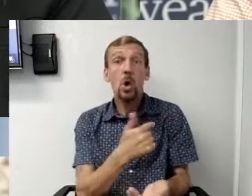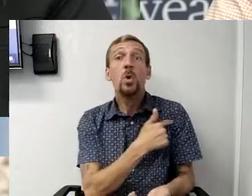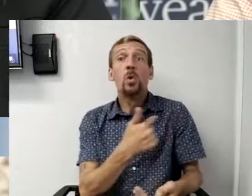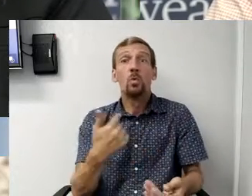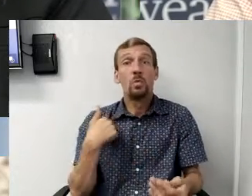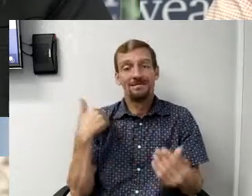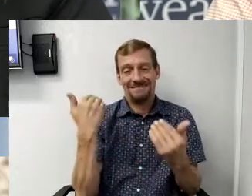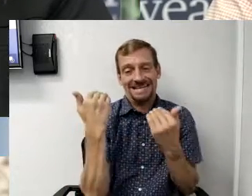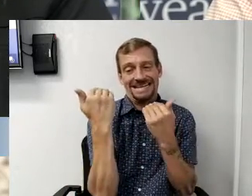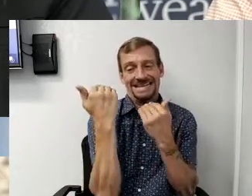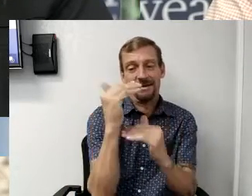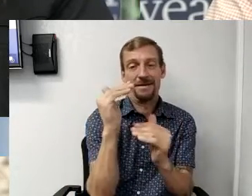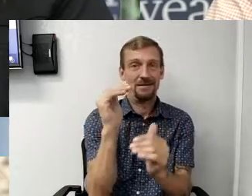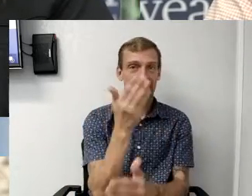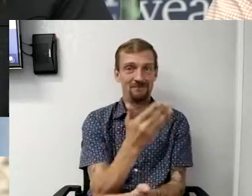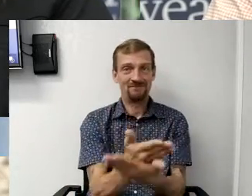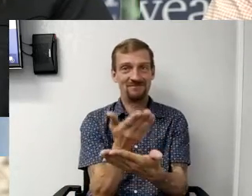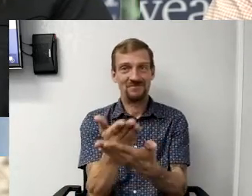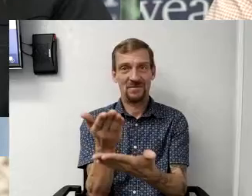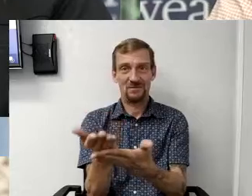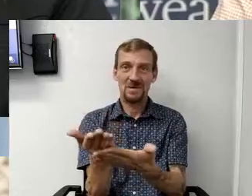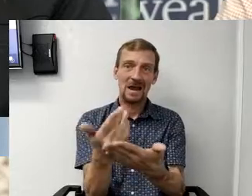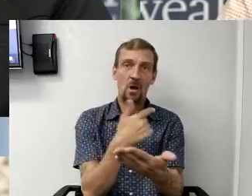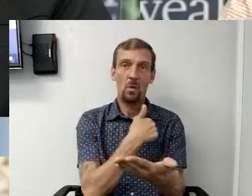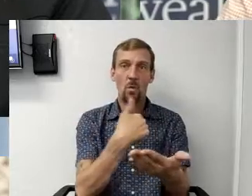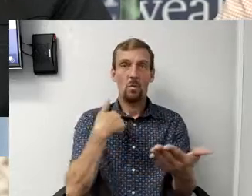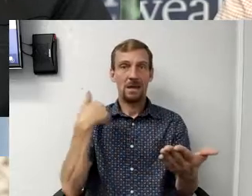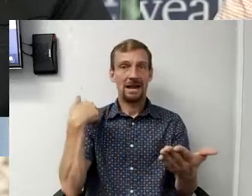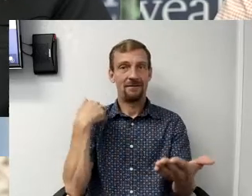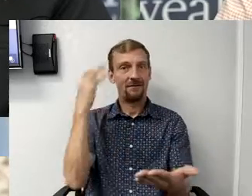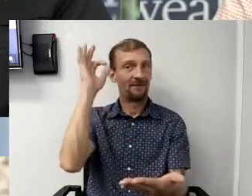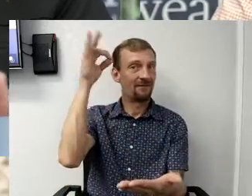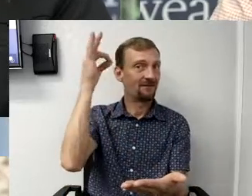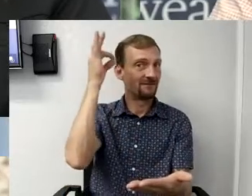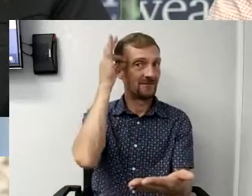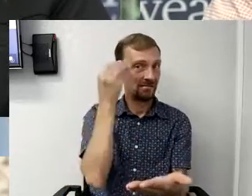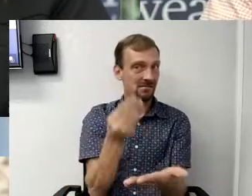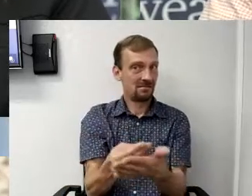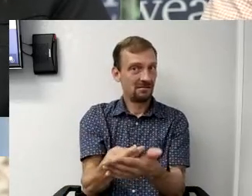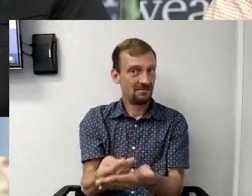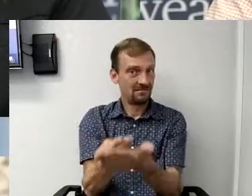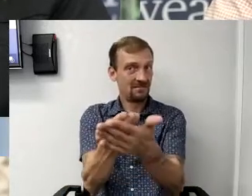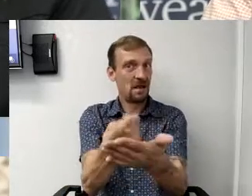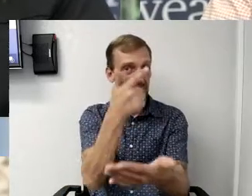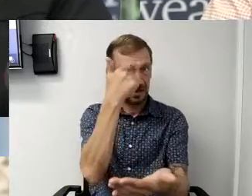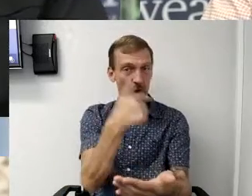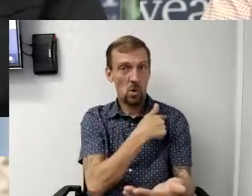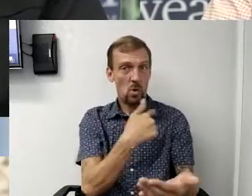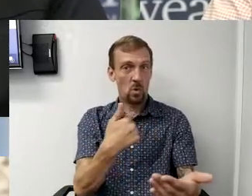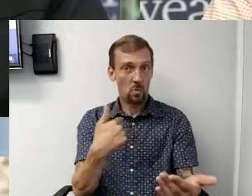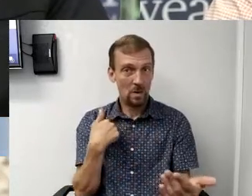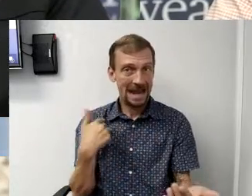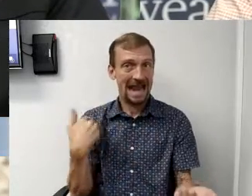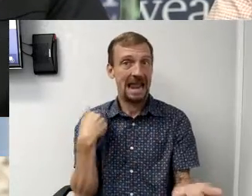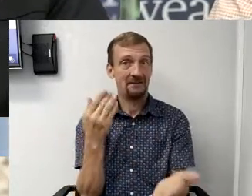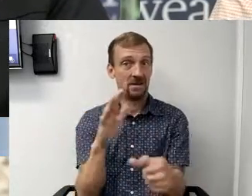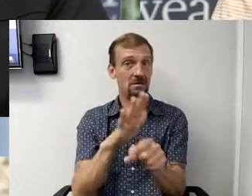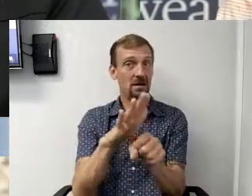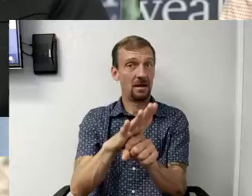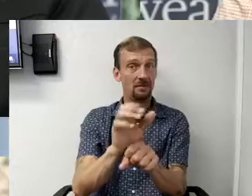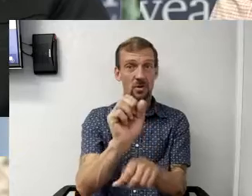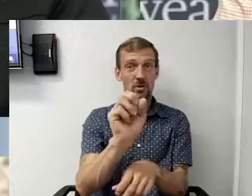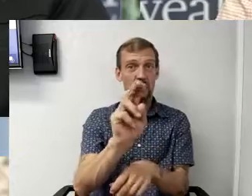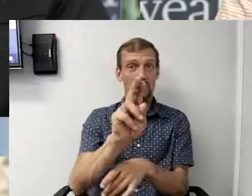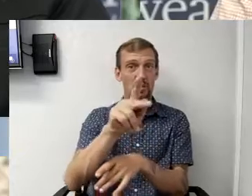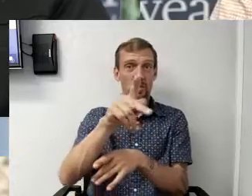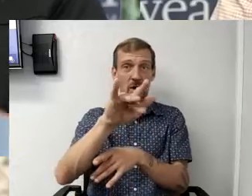That's kind of where we're at right now. We are on a federal allocation, and because we're a healthcare organization, we're allocated supplies